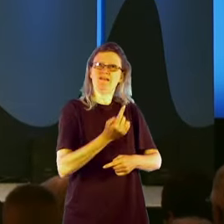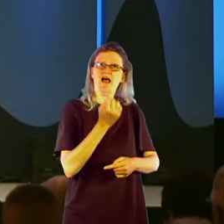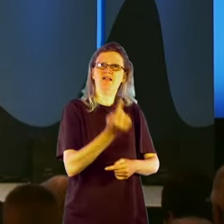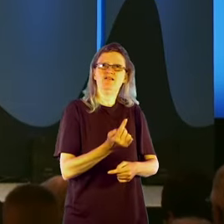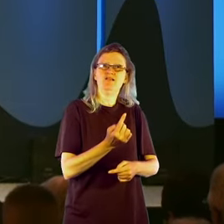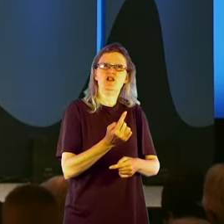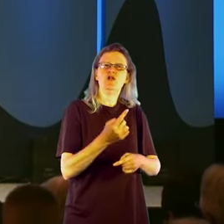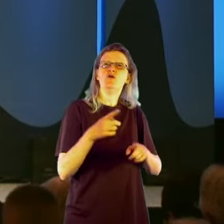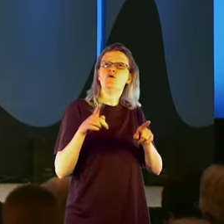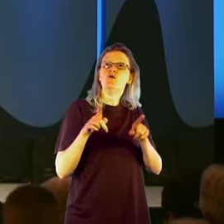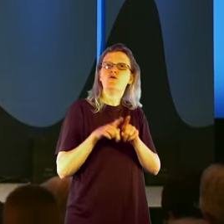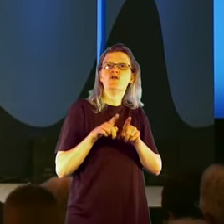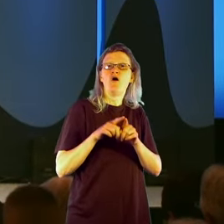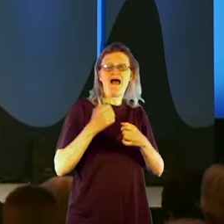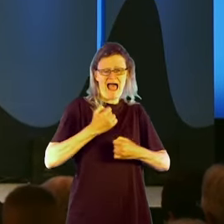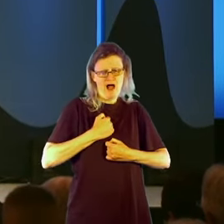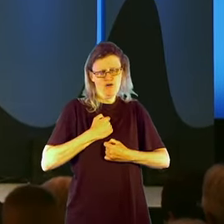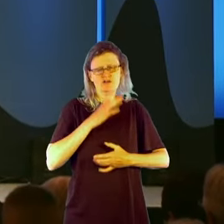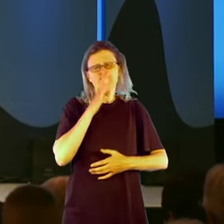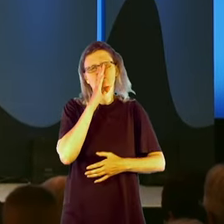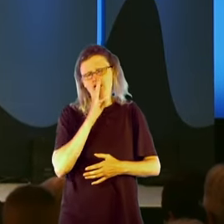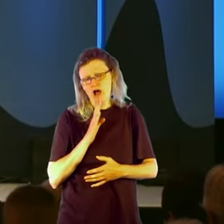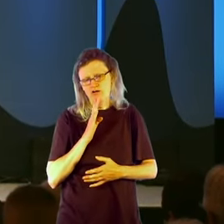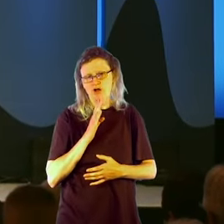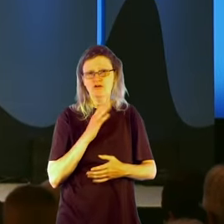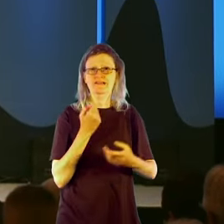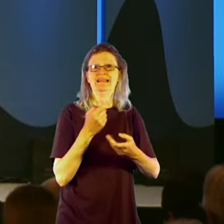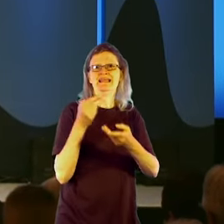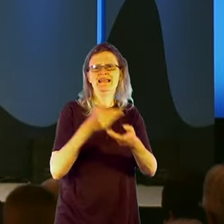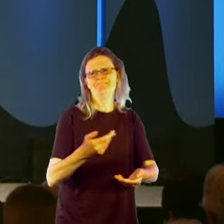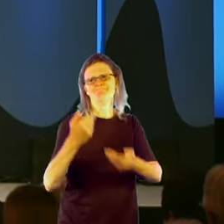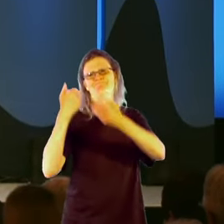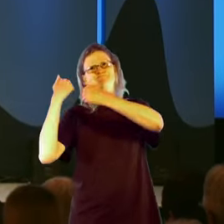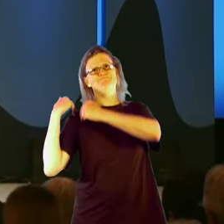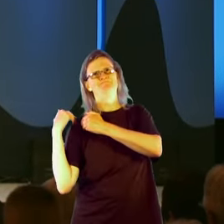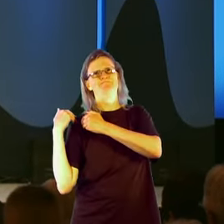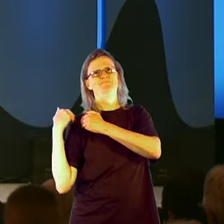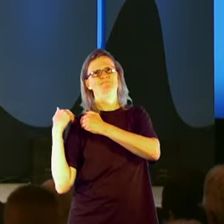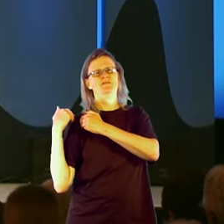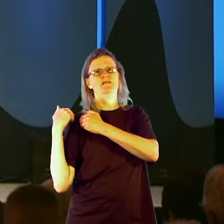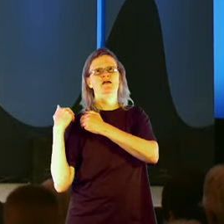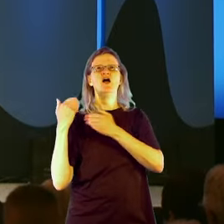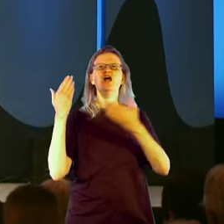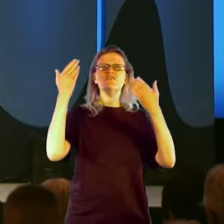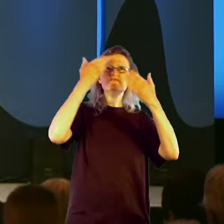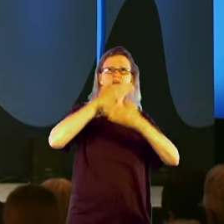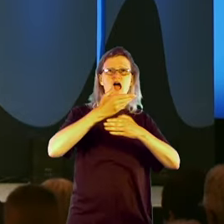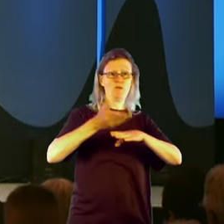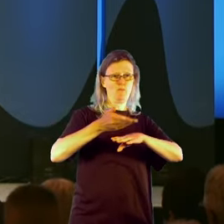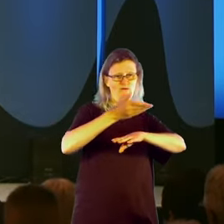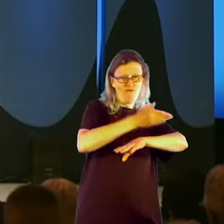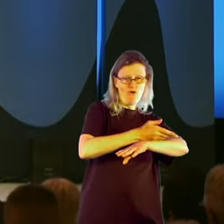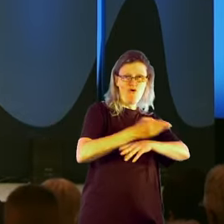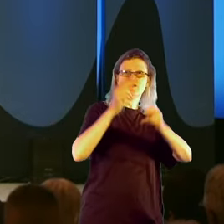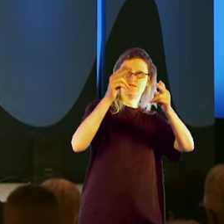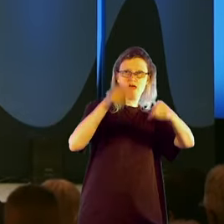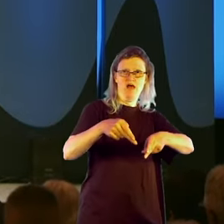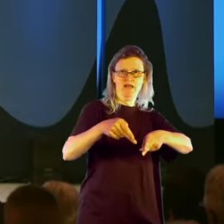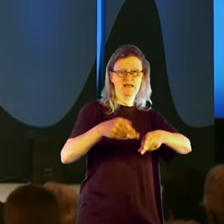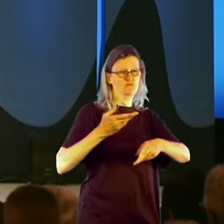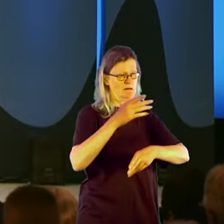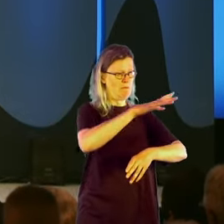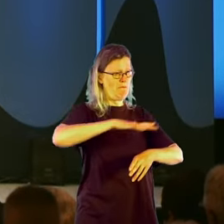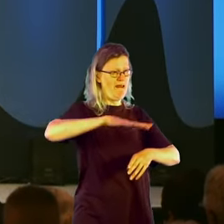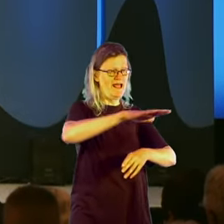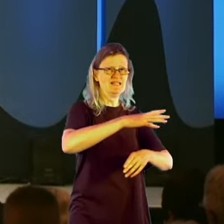he bore our sorrows and our griefs. On the night before his death, he went to a place called Gethsemane, and